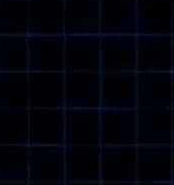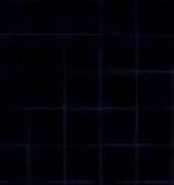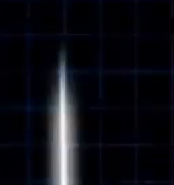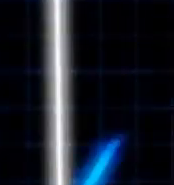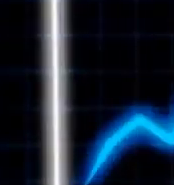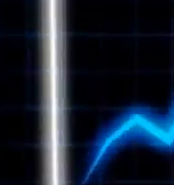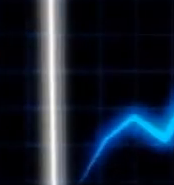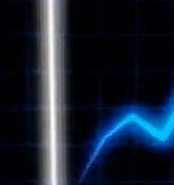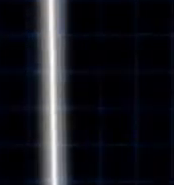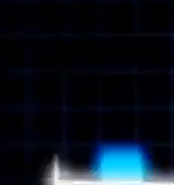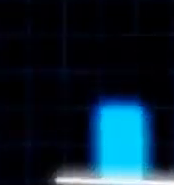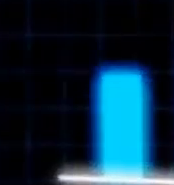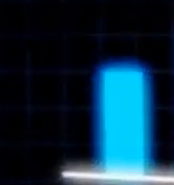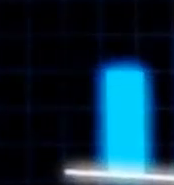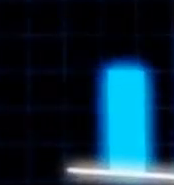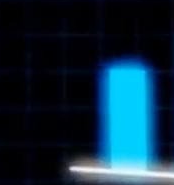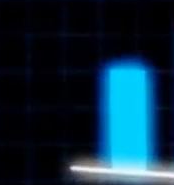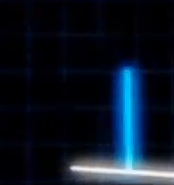ibiti.